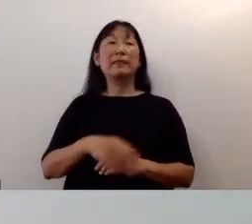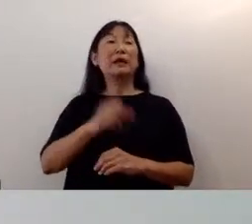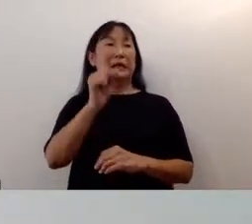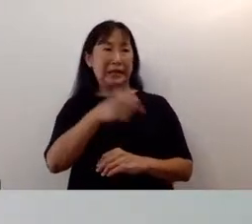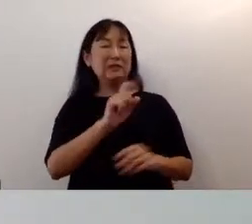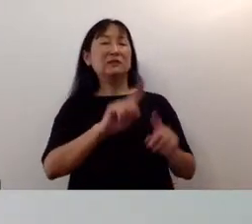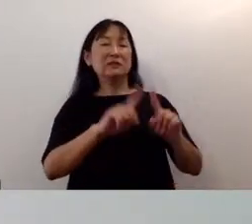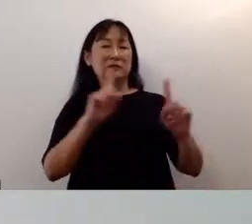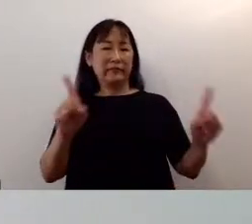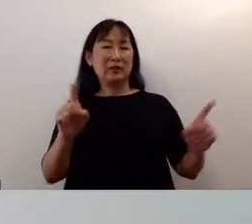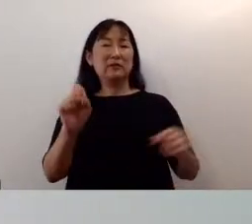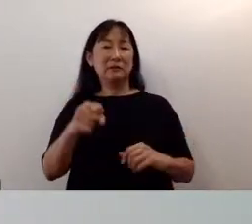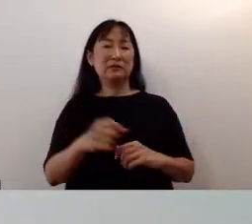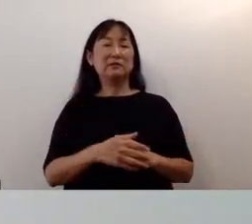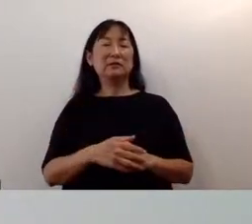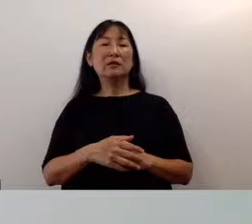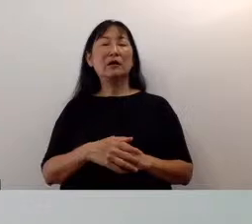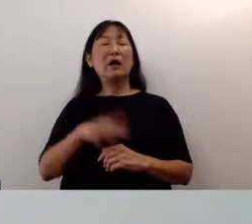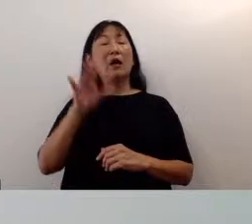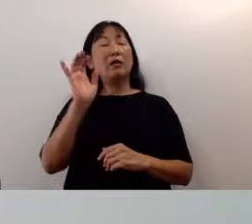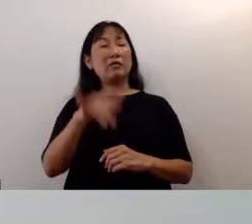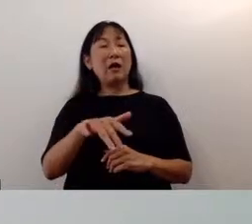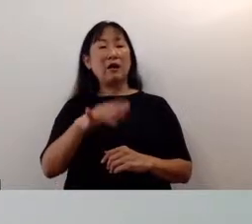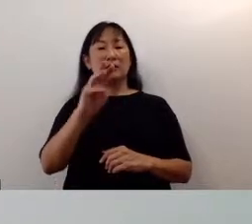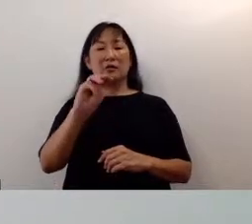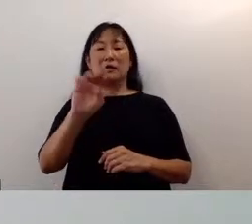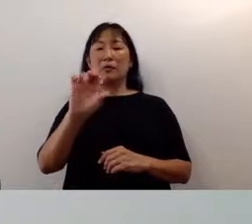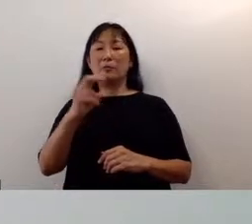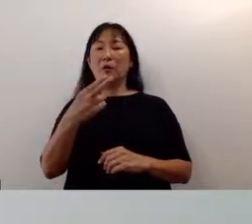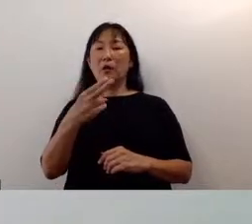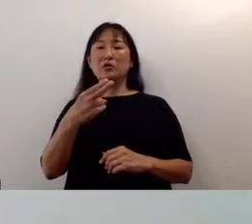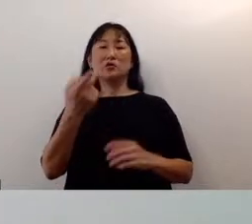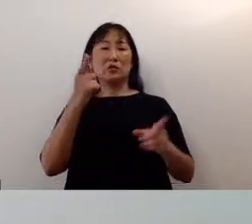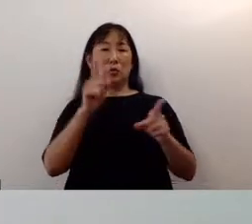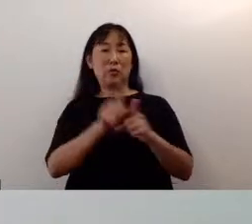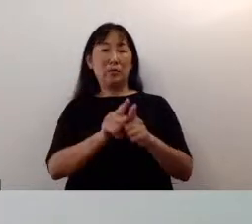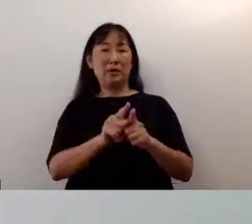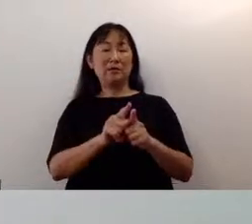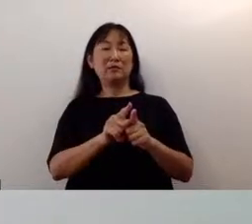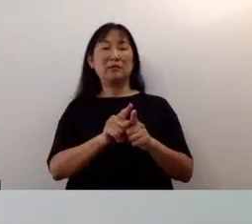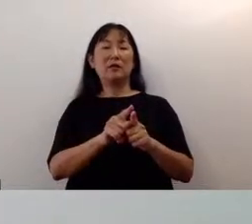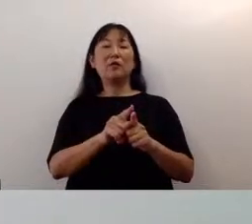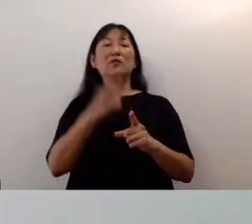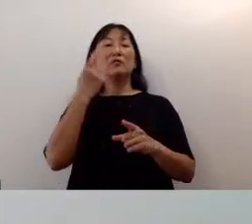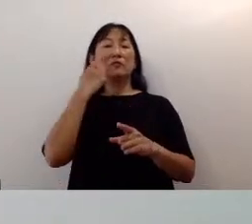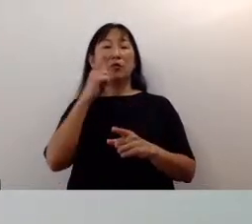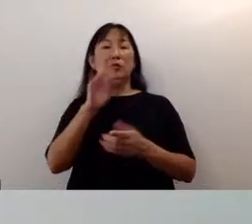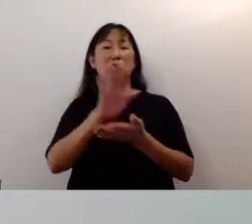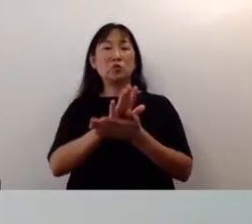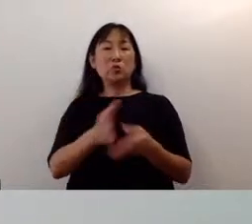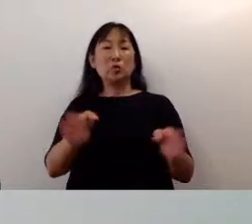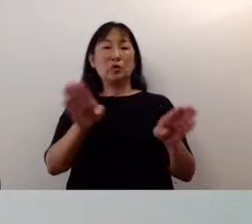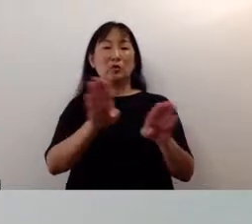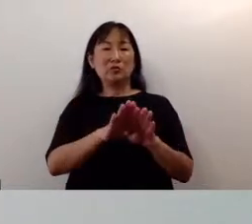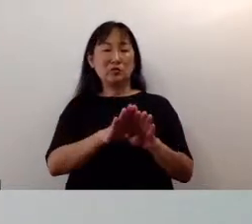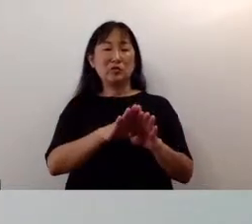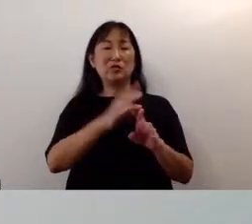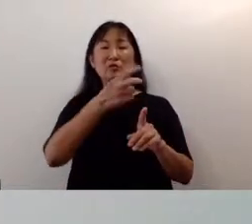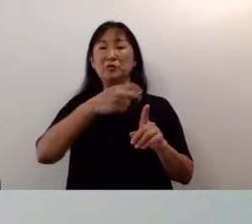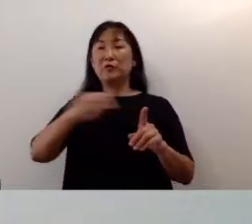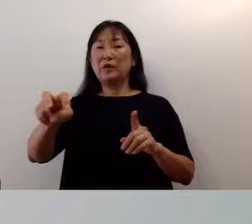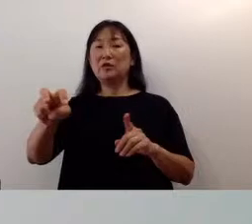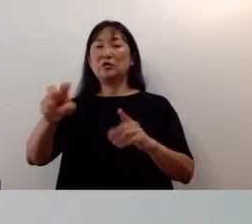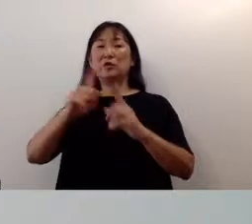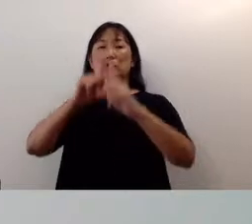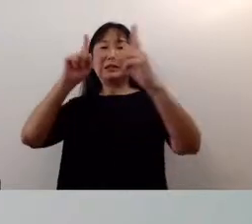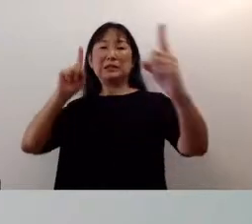is. Essentially, that agreement we reached in March was for the closure of schools, moving to distance learning, and